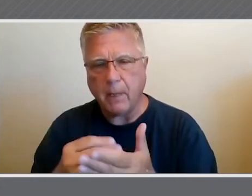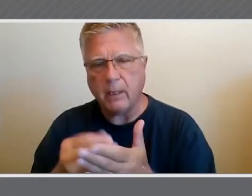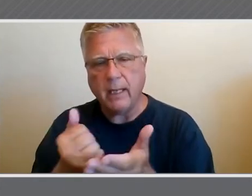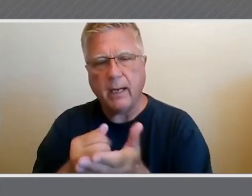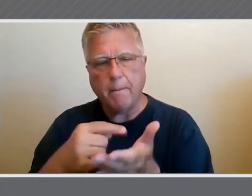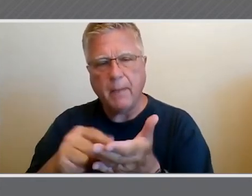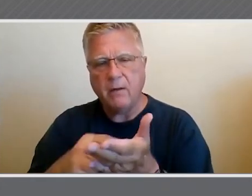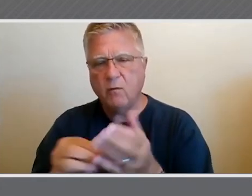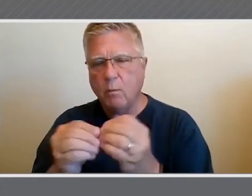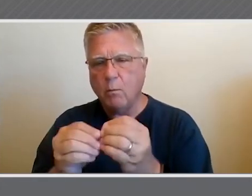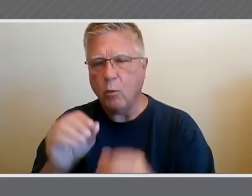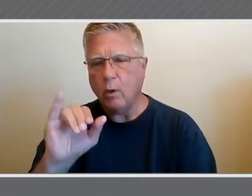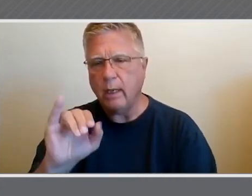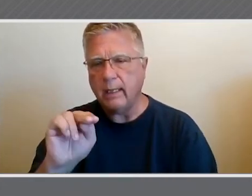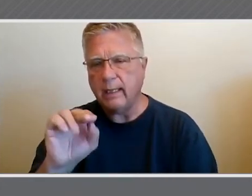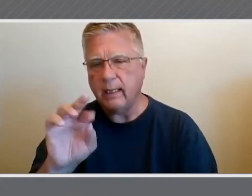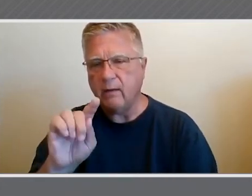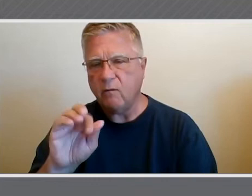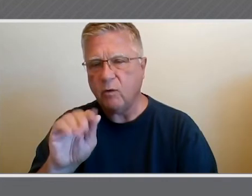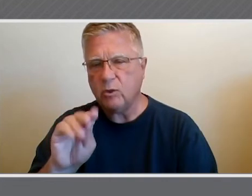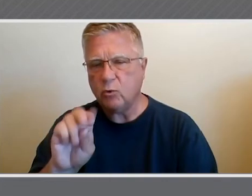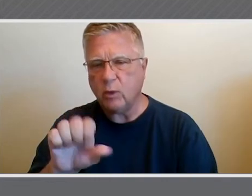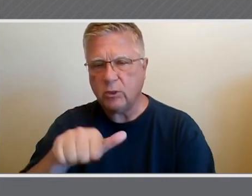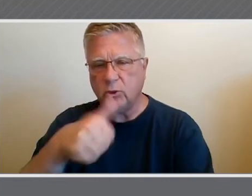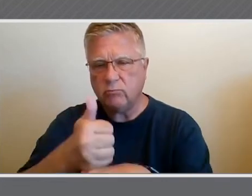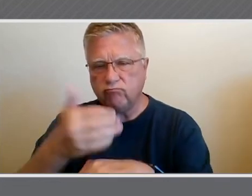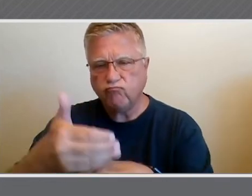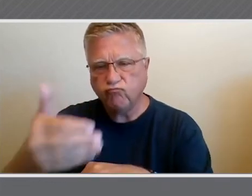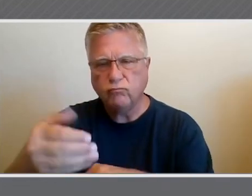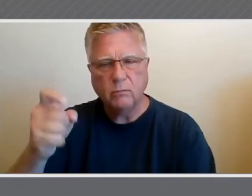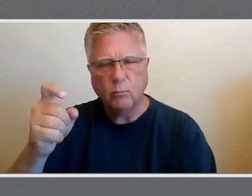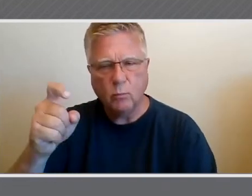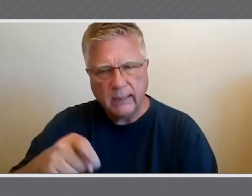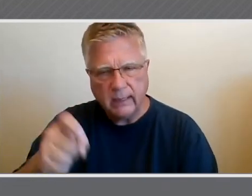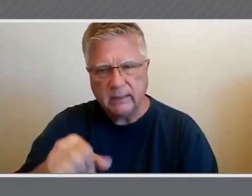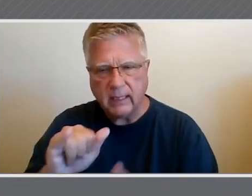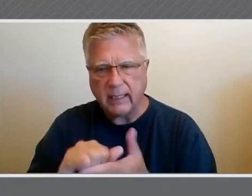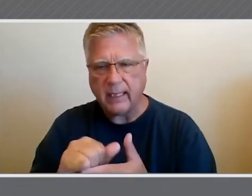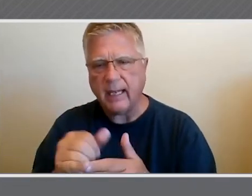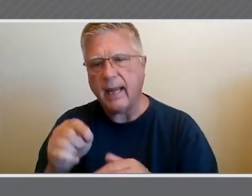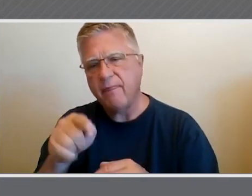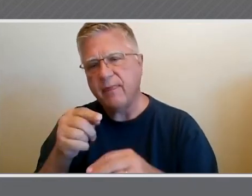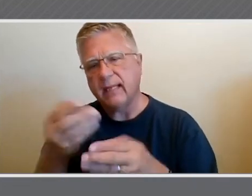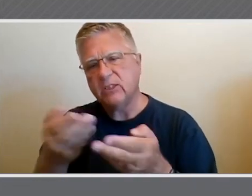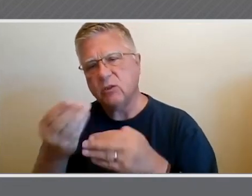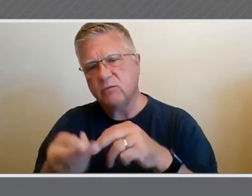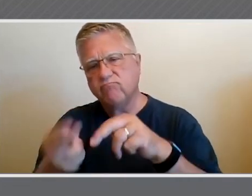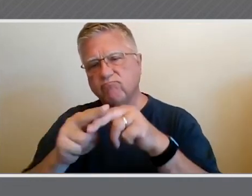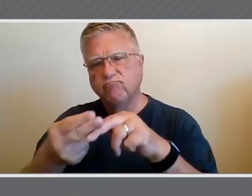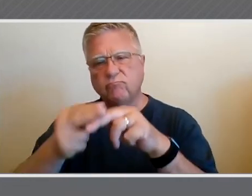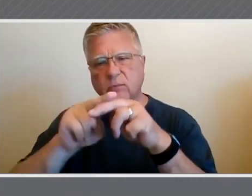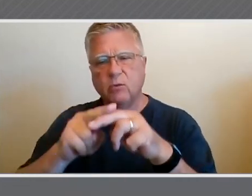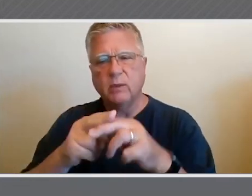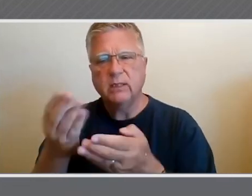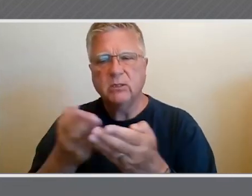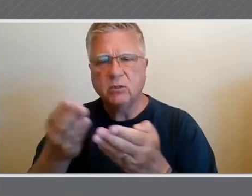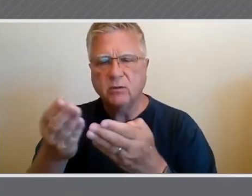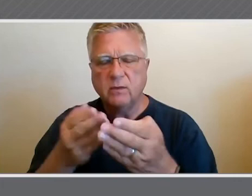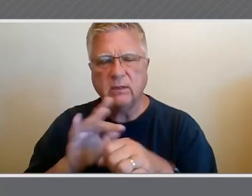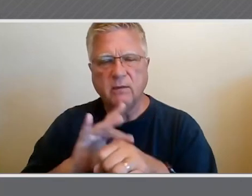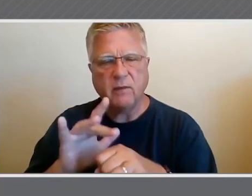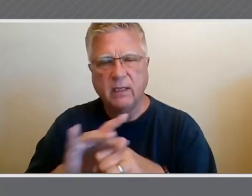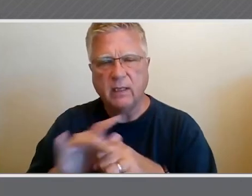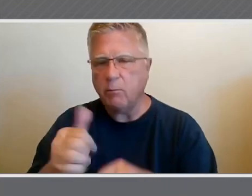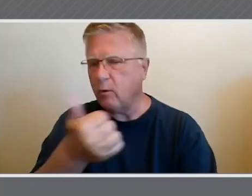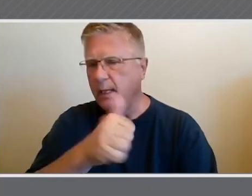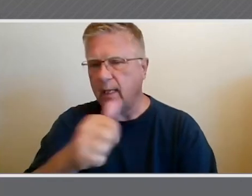infrastructure needs, that debt service would increase services available elsewhere in the